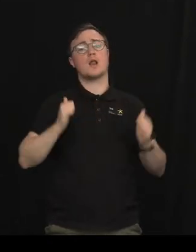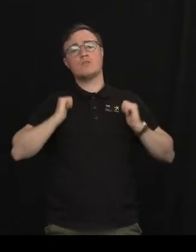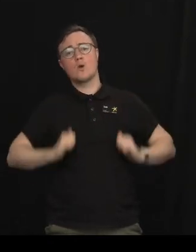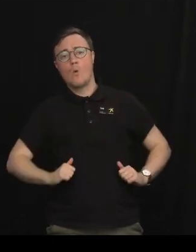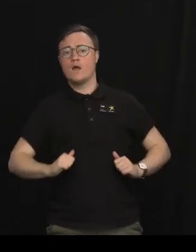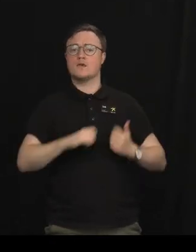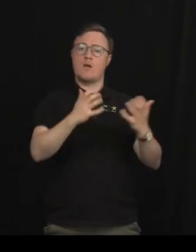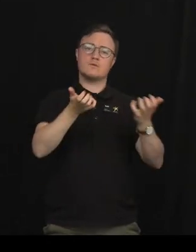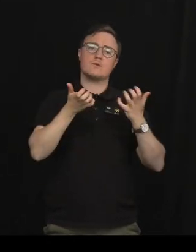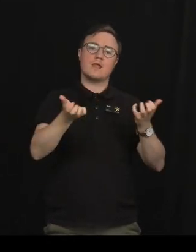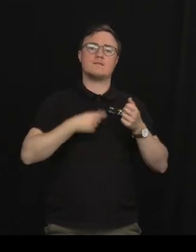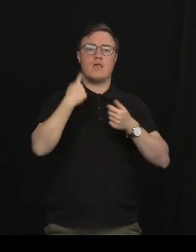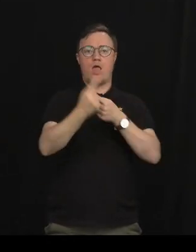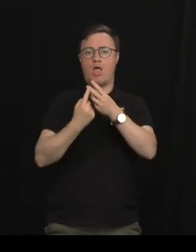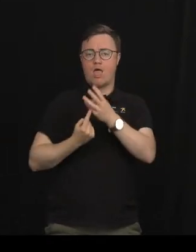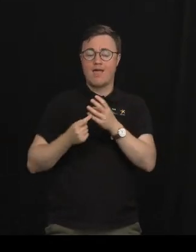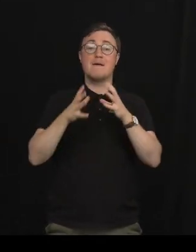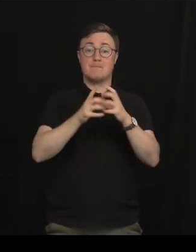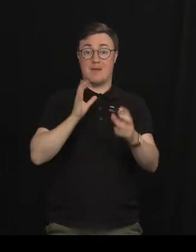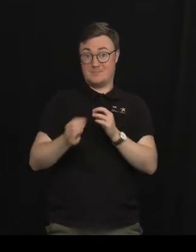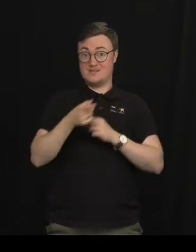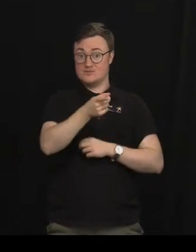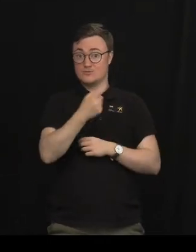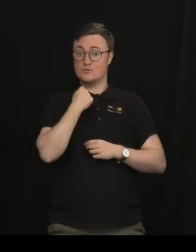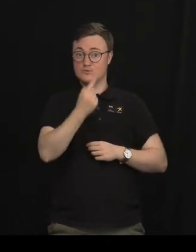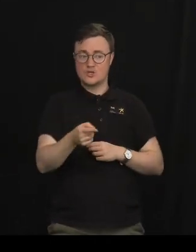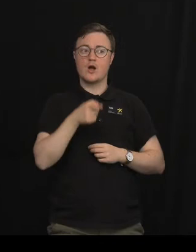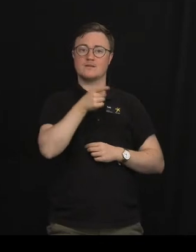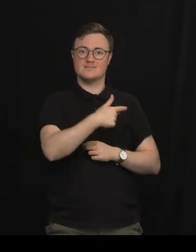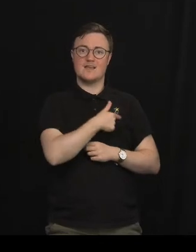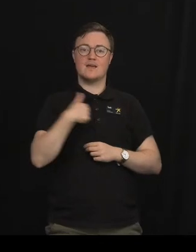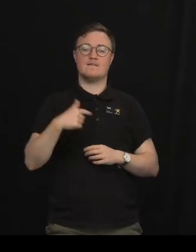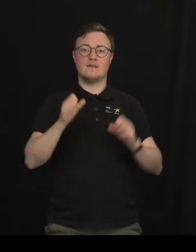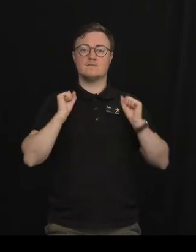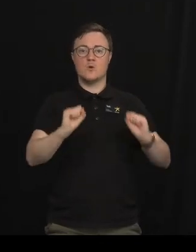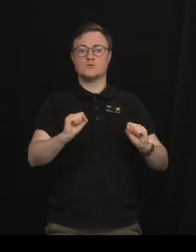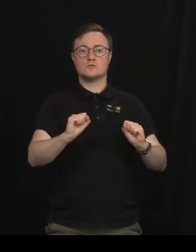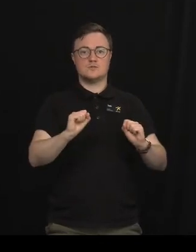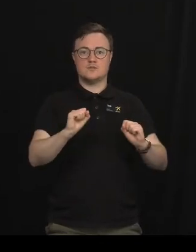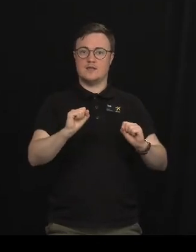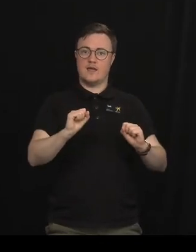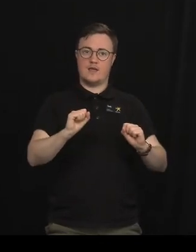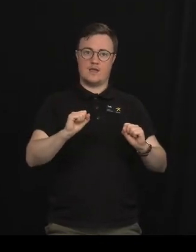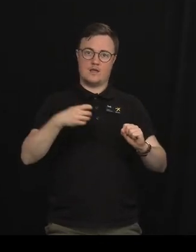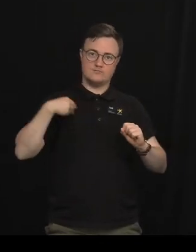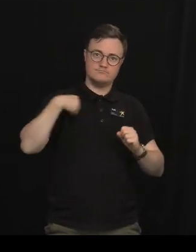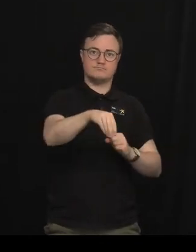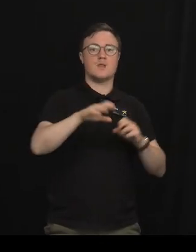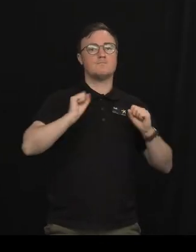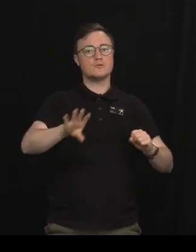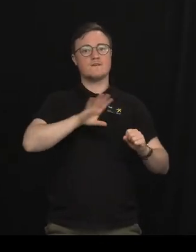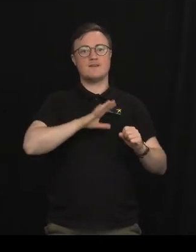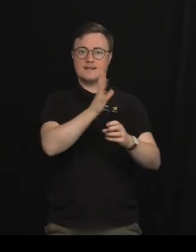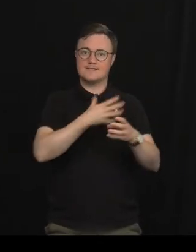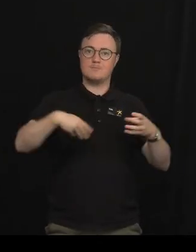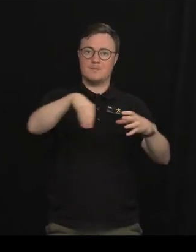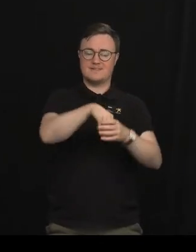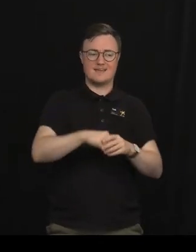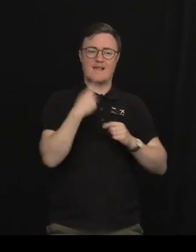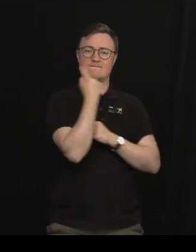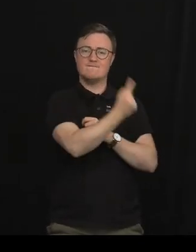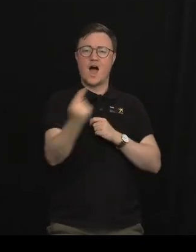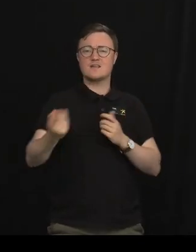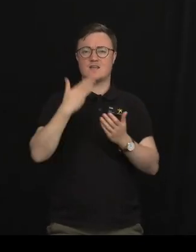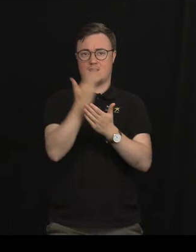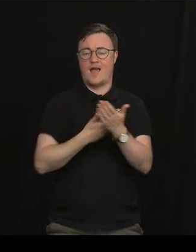as you say, if this is exactly what has to be put into place in every single country, has to